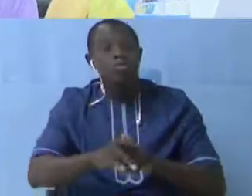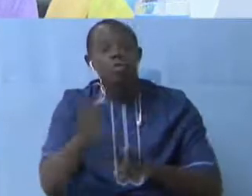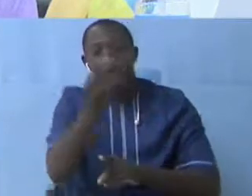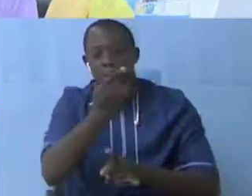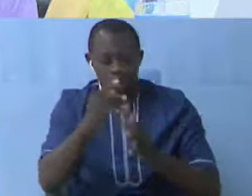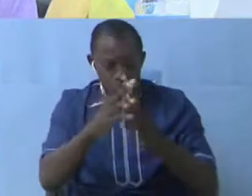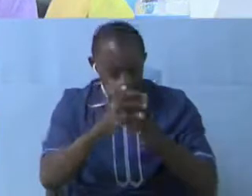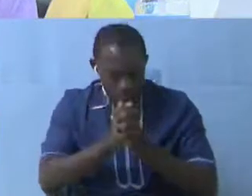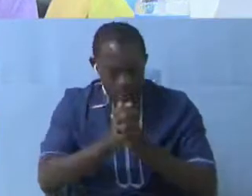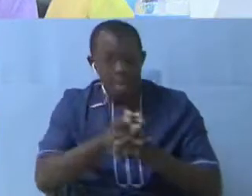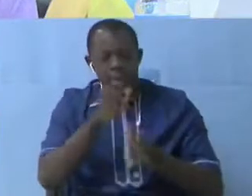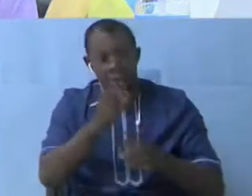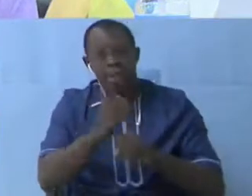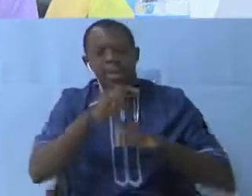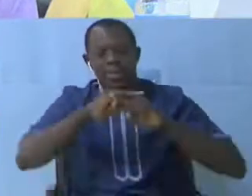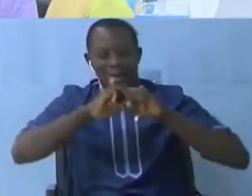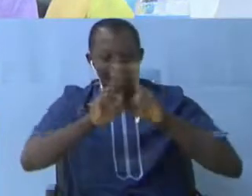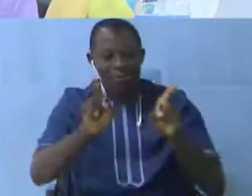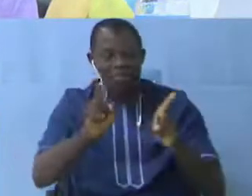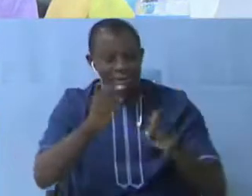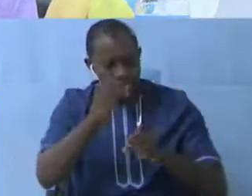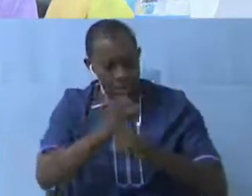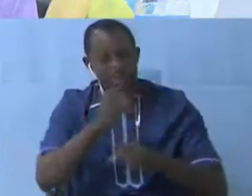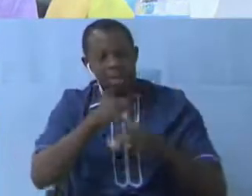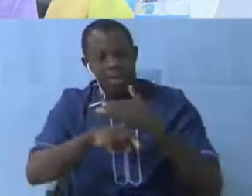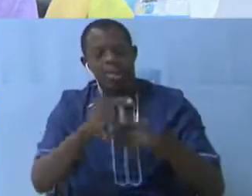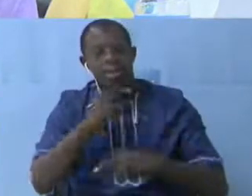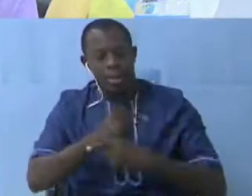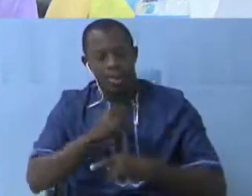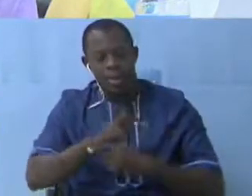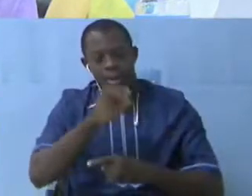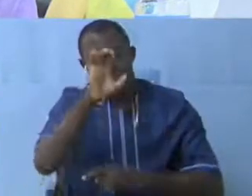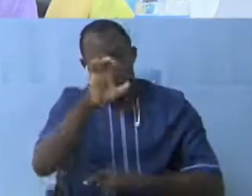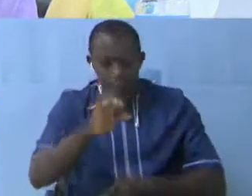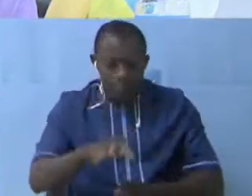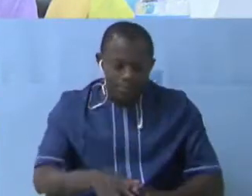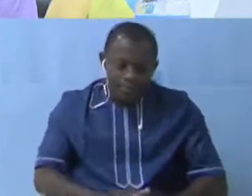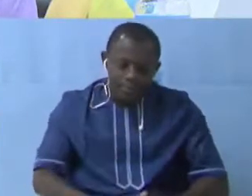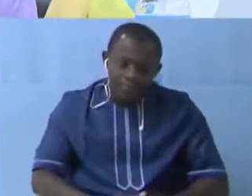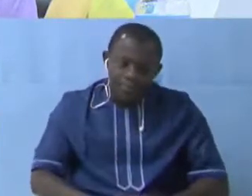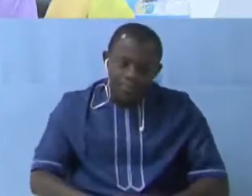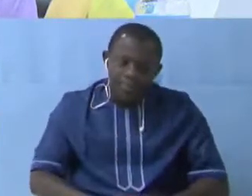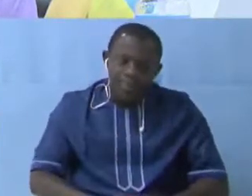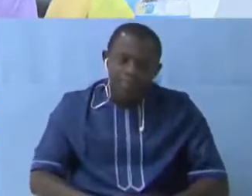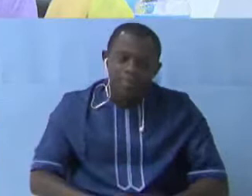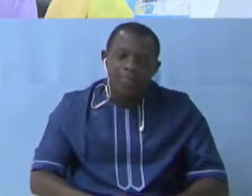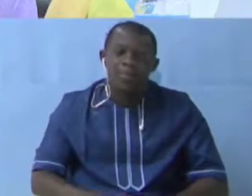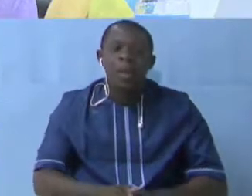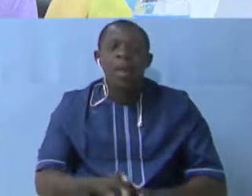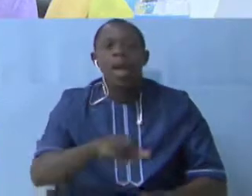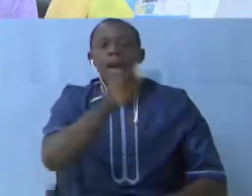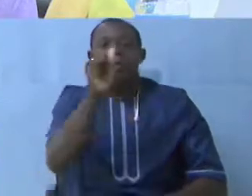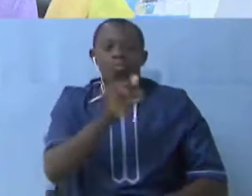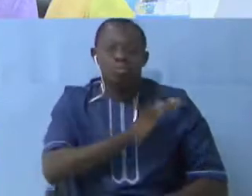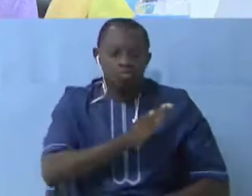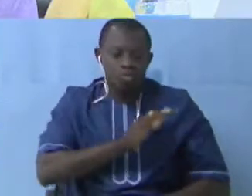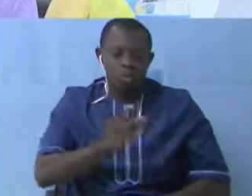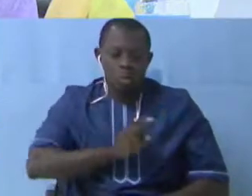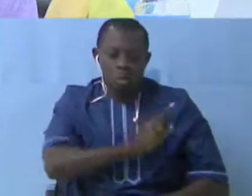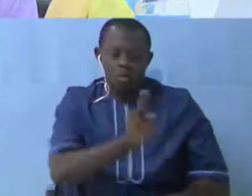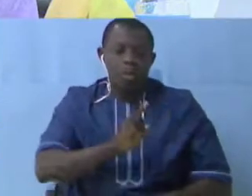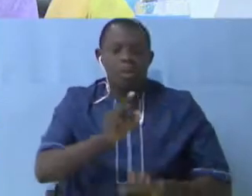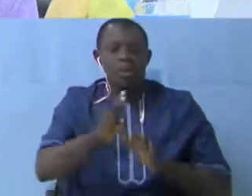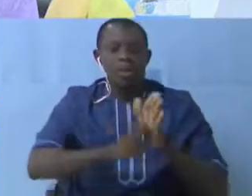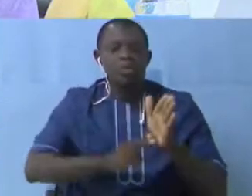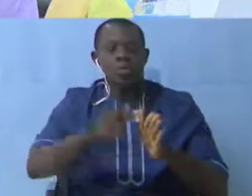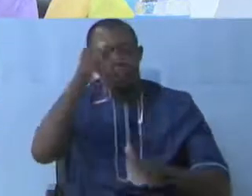difference. maa ngi ñaan ci yàlla na réew mi nekk benn ndax ci benn rek mooy tax ñu dal di mën a am yokkute. Also, we need to remember